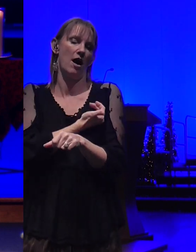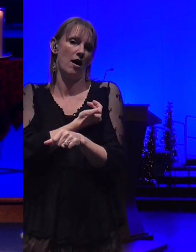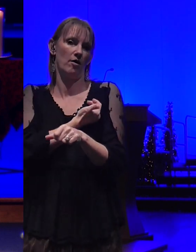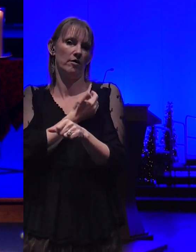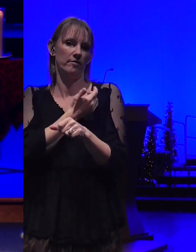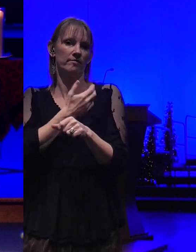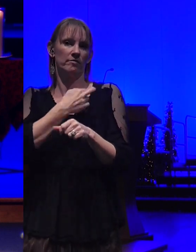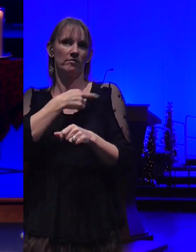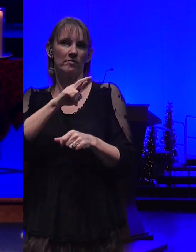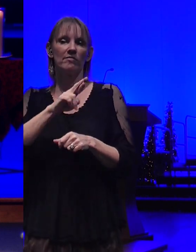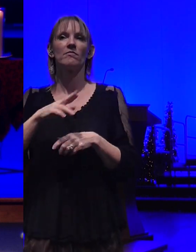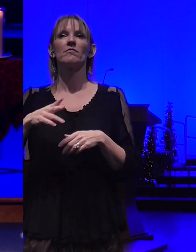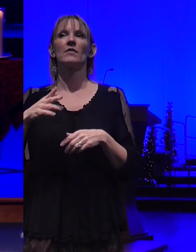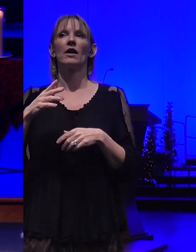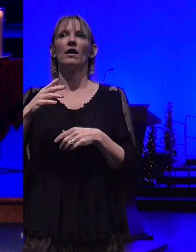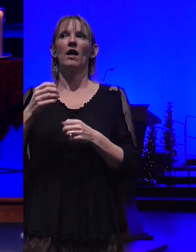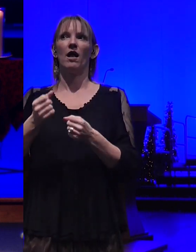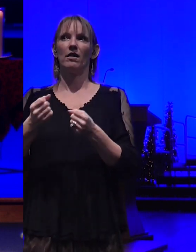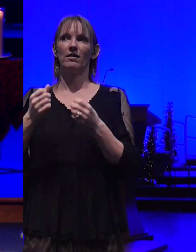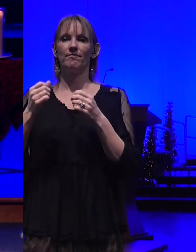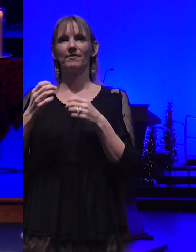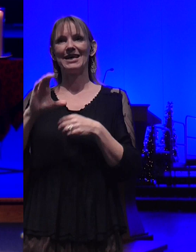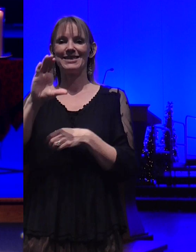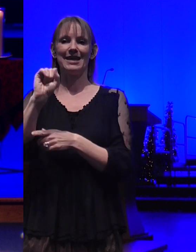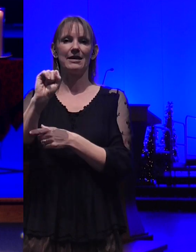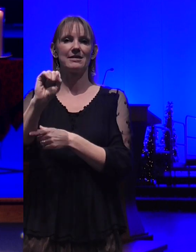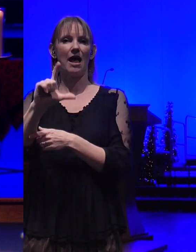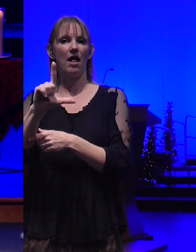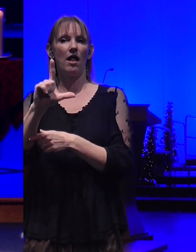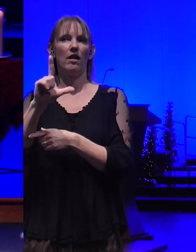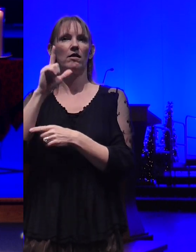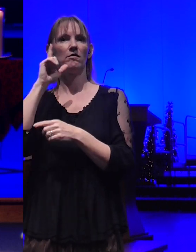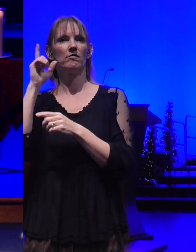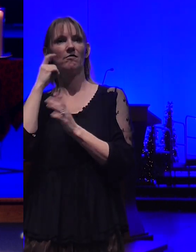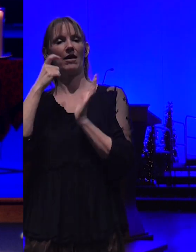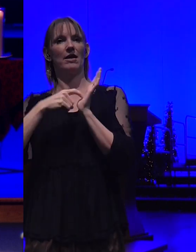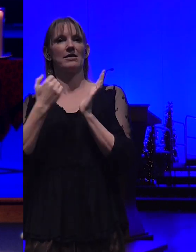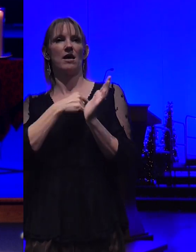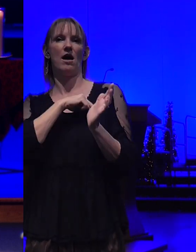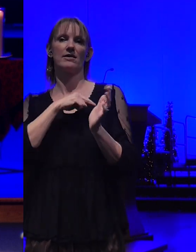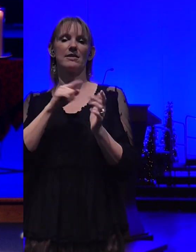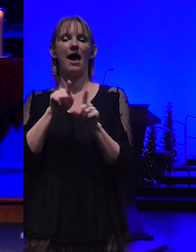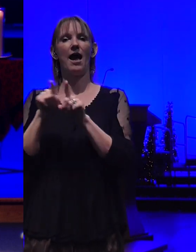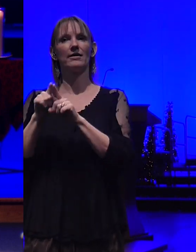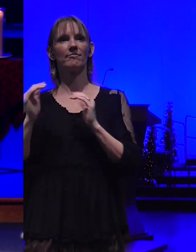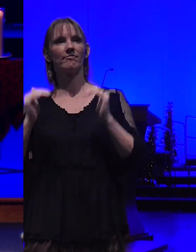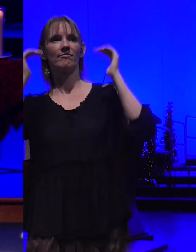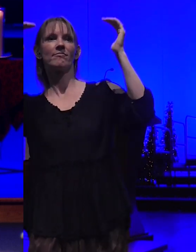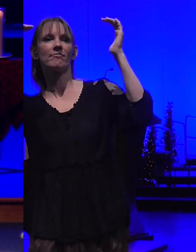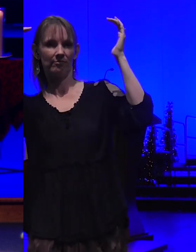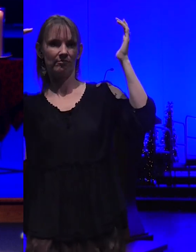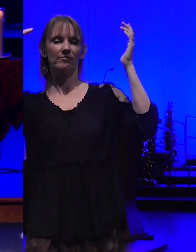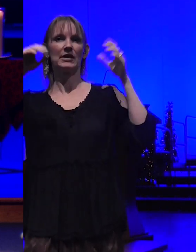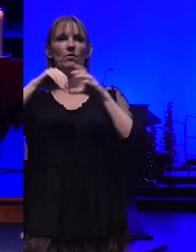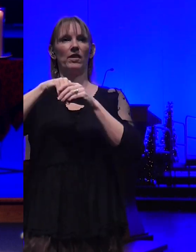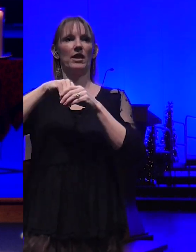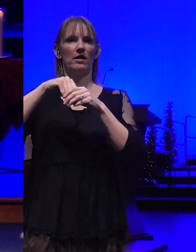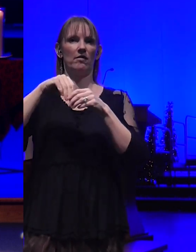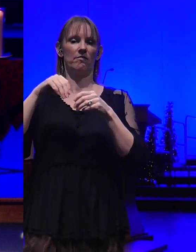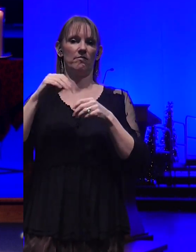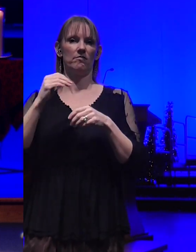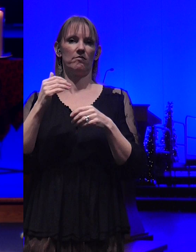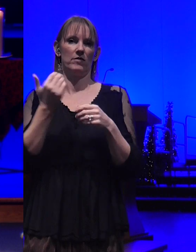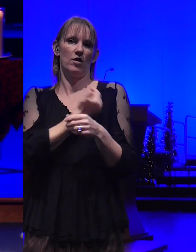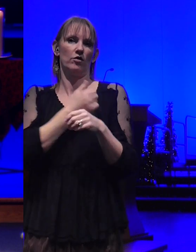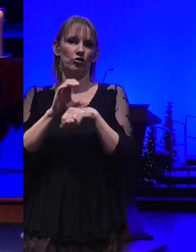The movement regards Mile High as the epitome, the mecca of it all. And it's well-deserved, I believe.